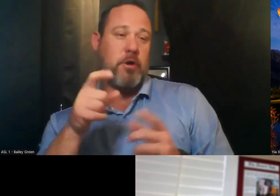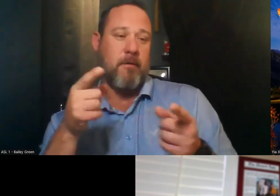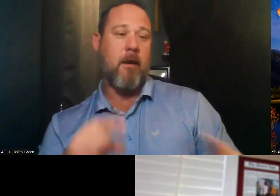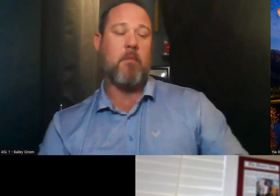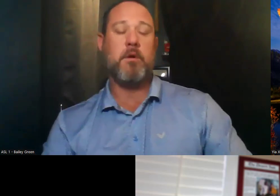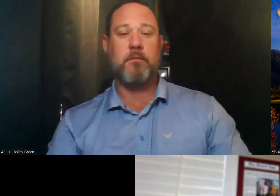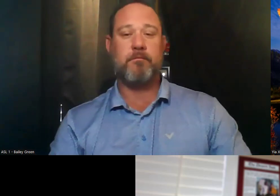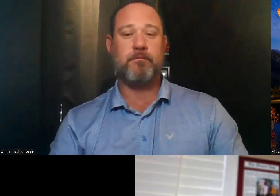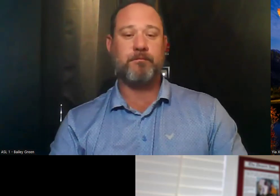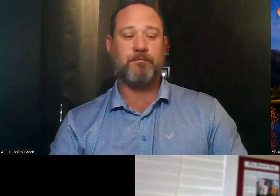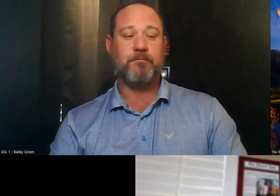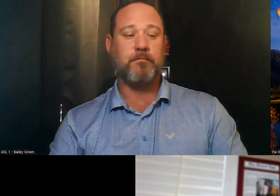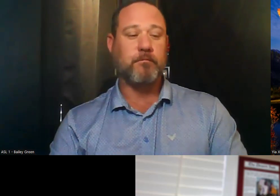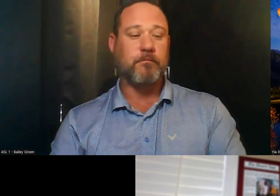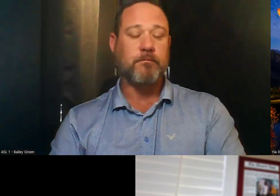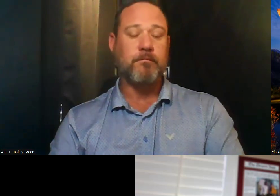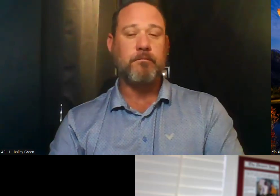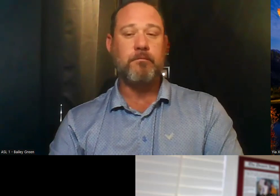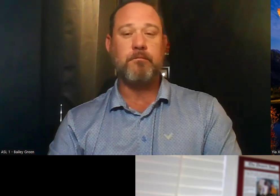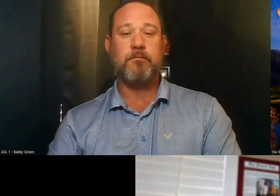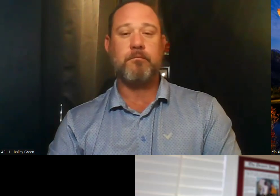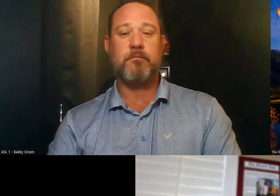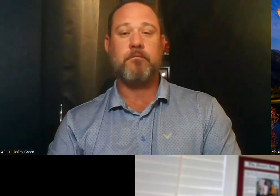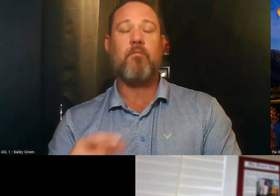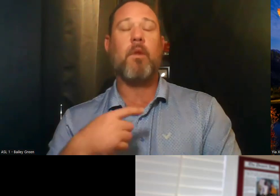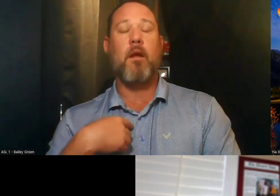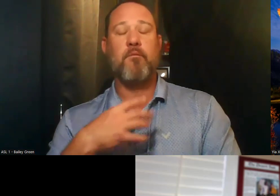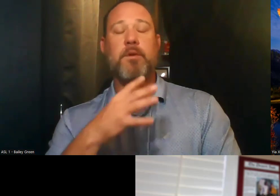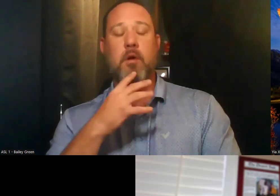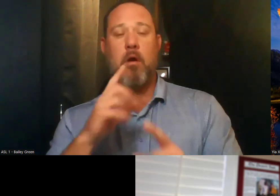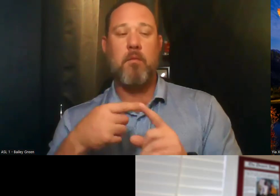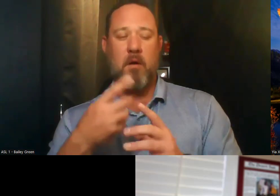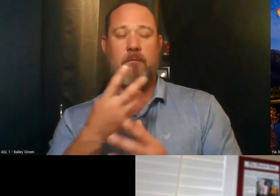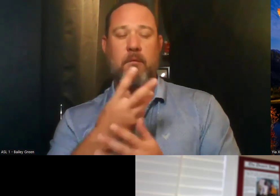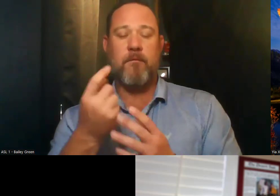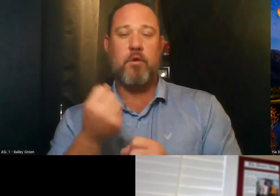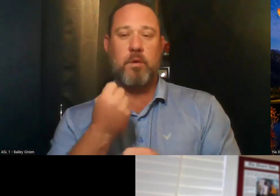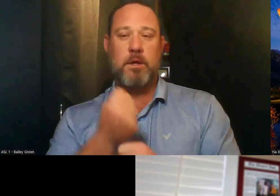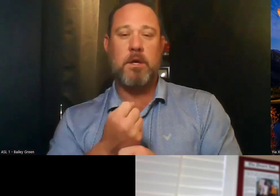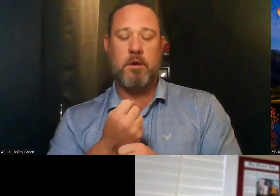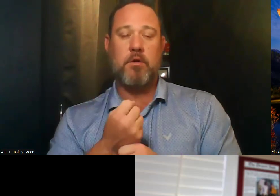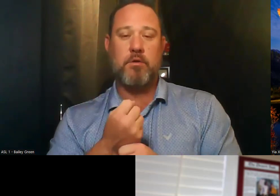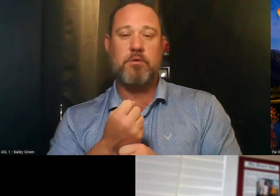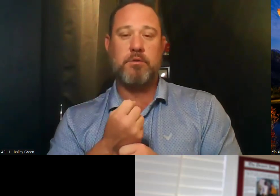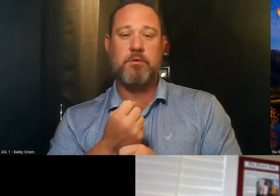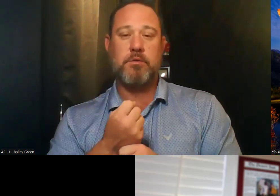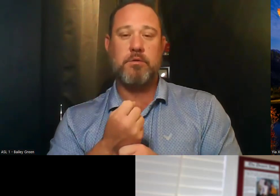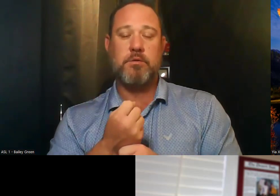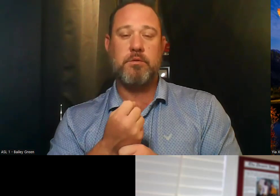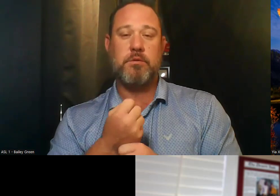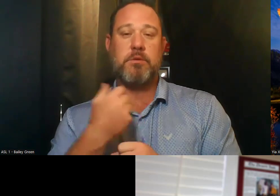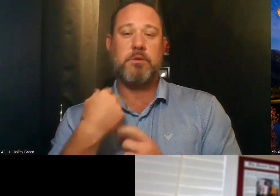And I think, and I've been talking about this, I think, for a couple of years, especially since